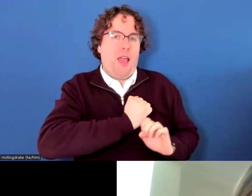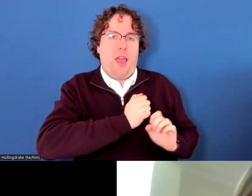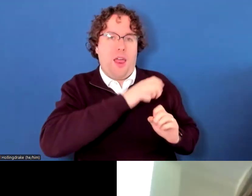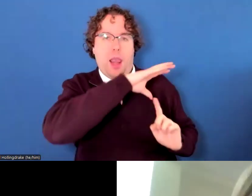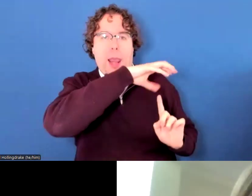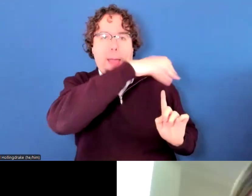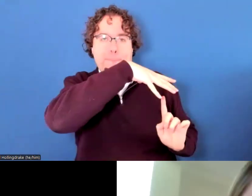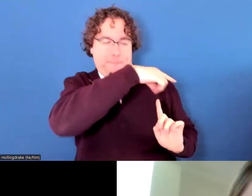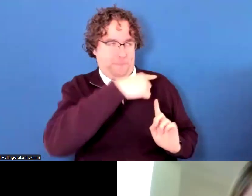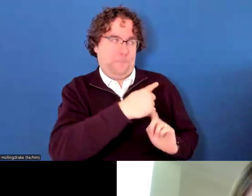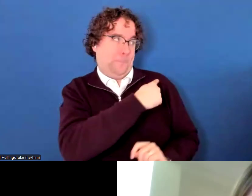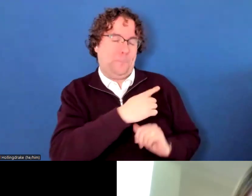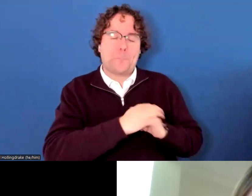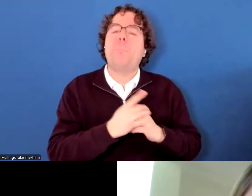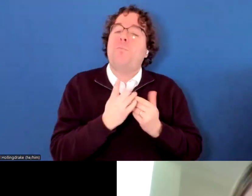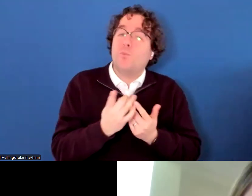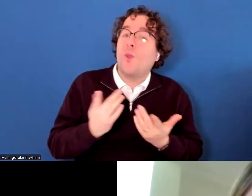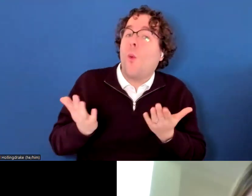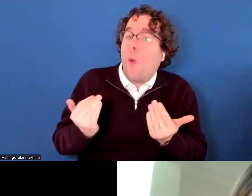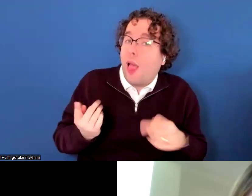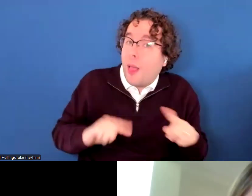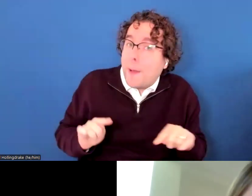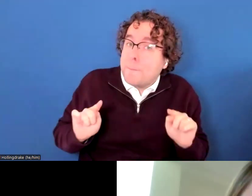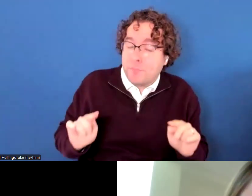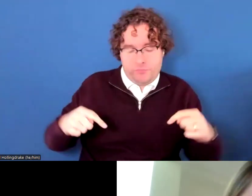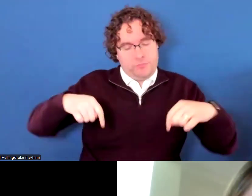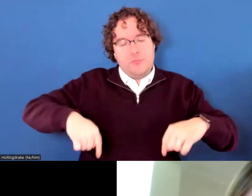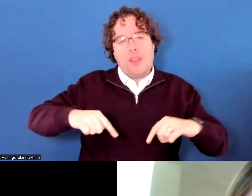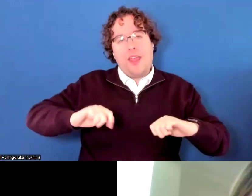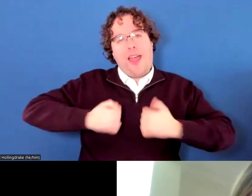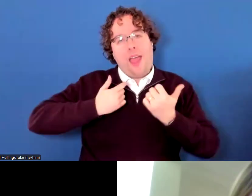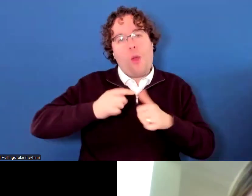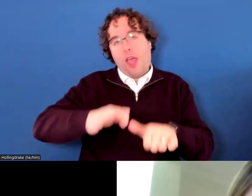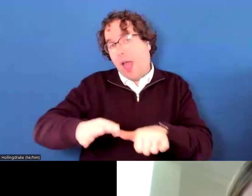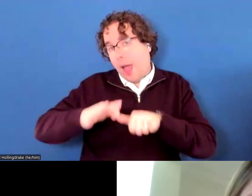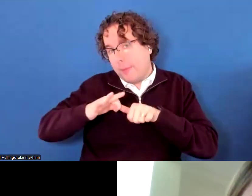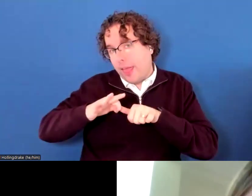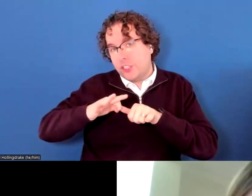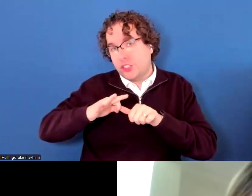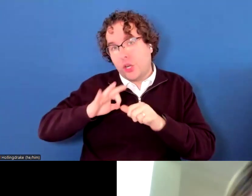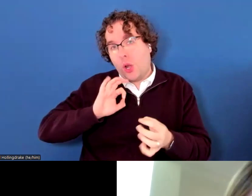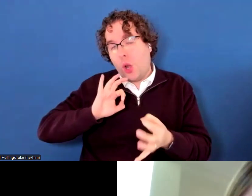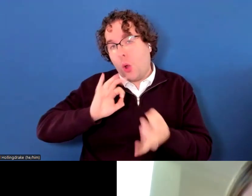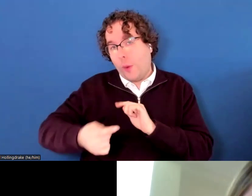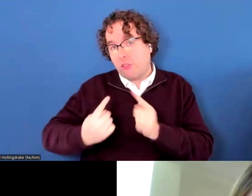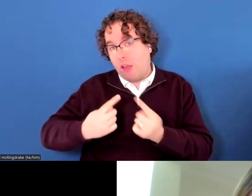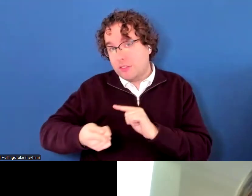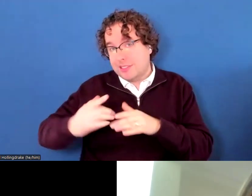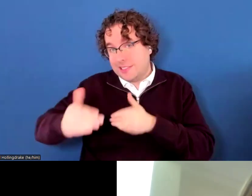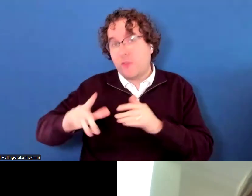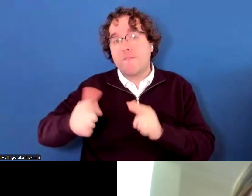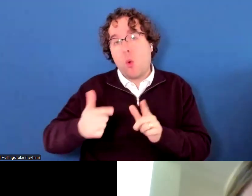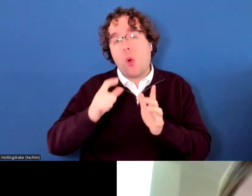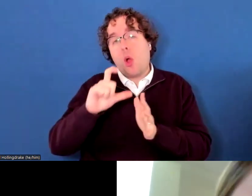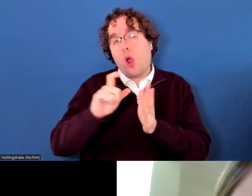A very warm welcome to you then. This is our applications Q&A session today for the Clore Fellowship, which is